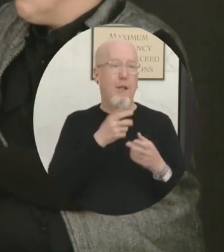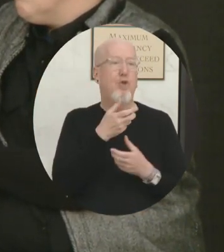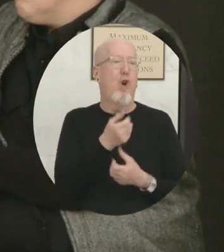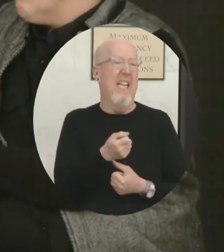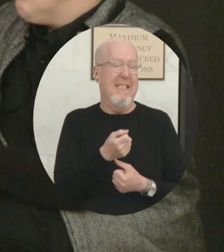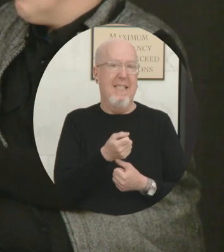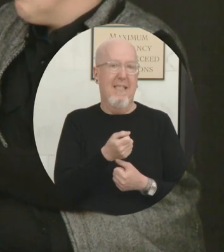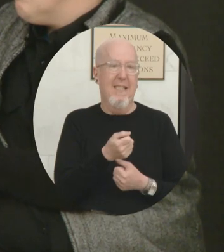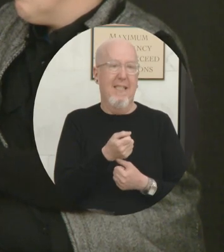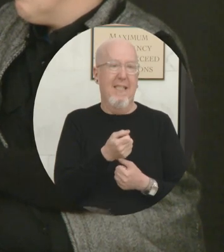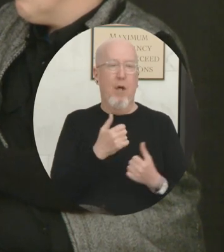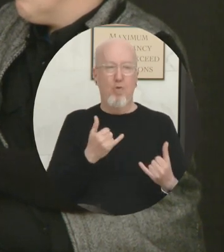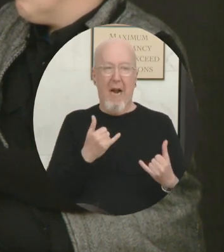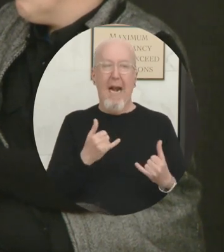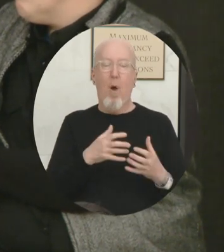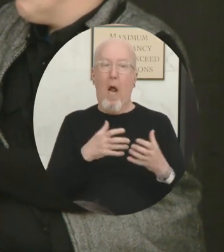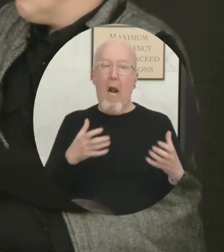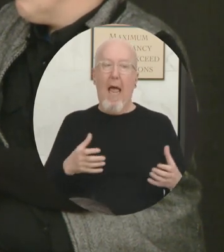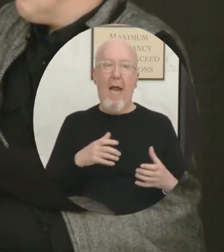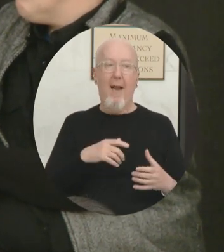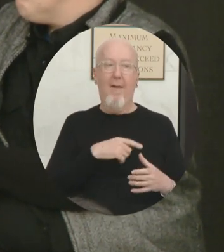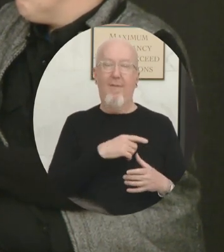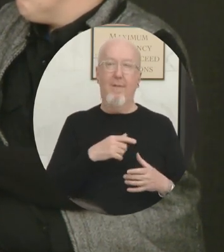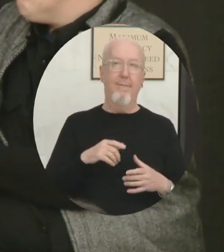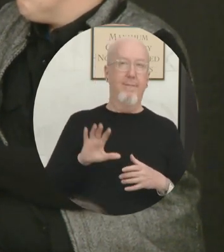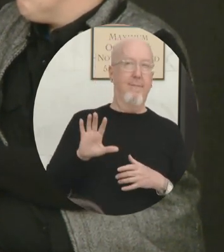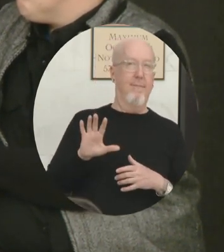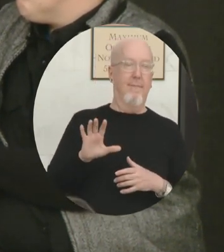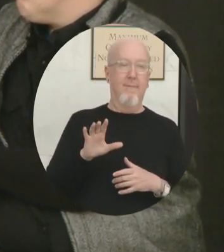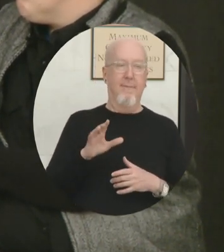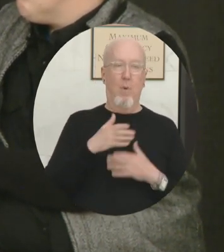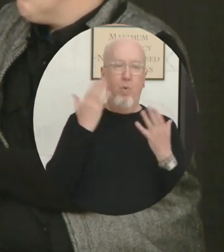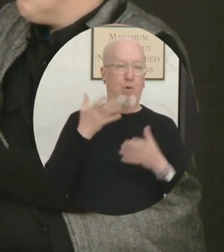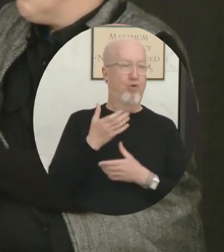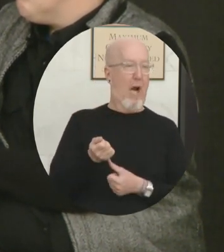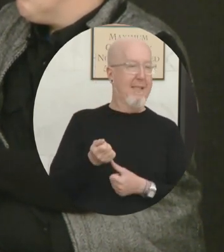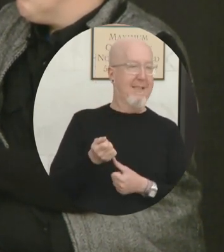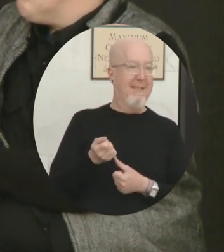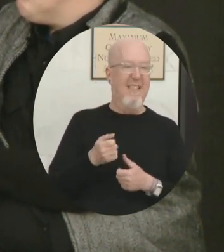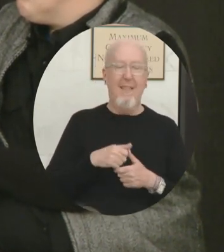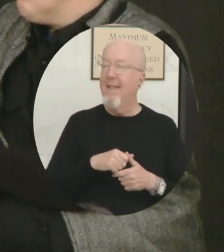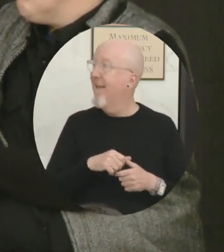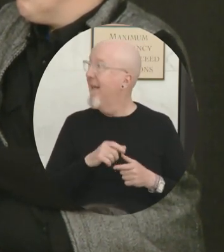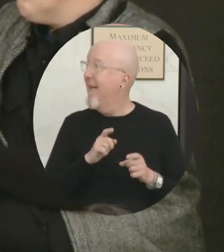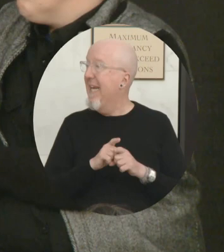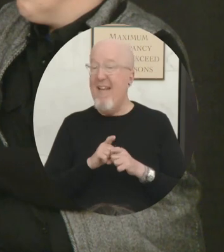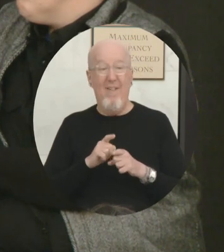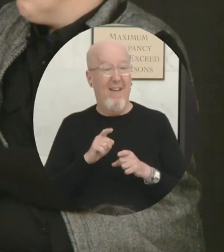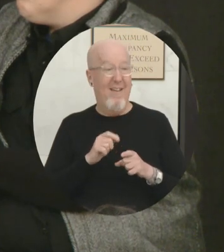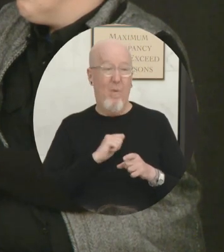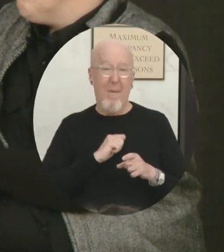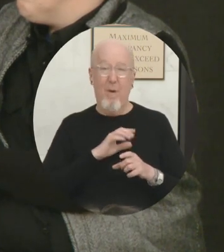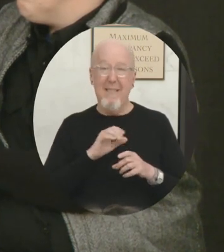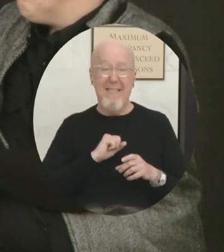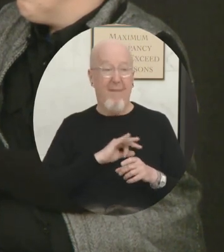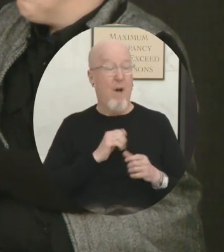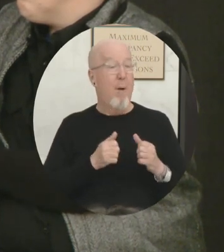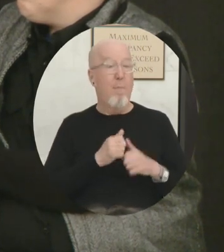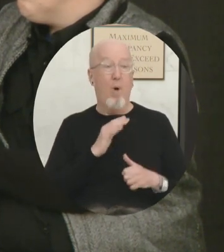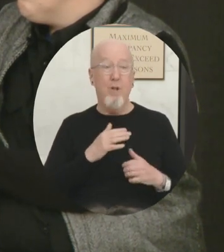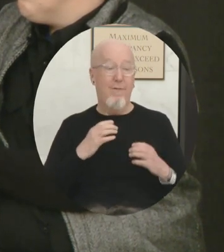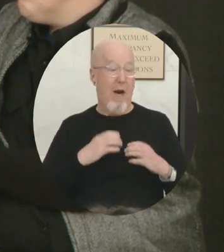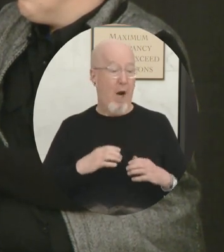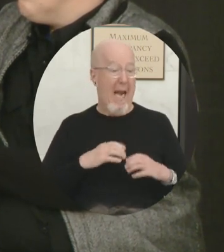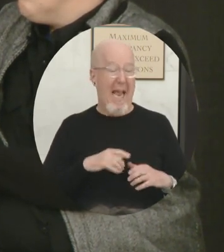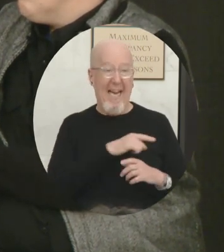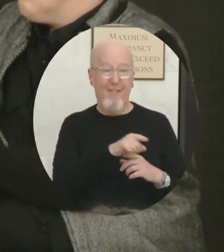such mistrust right now. And like, who do they trust, right? So I think even with my own staff, it's like most of our clients don't really